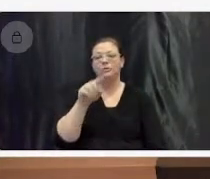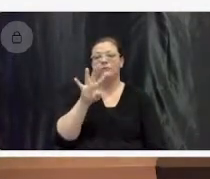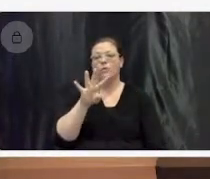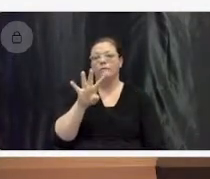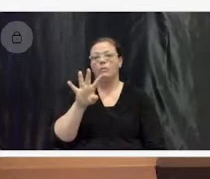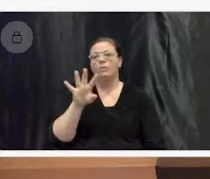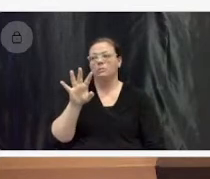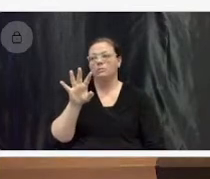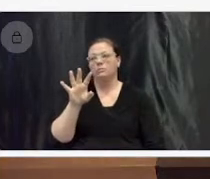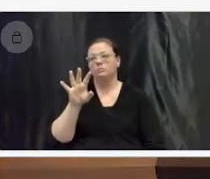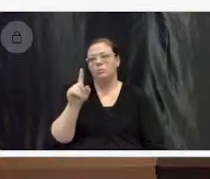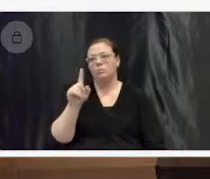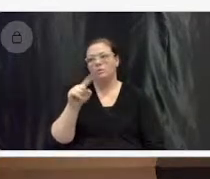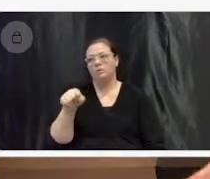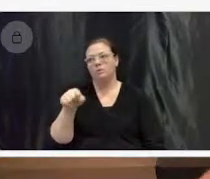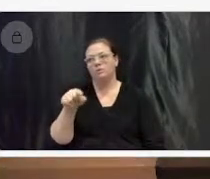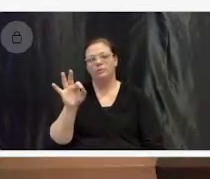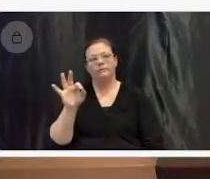S-1844-F.